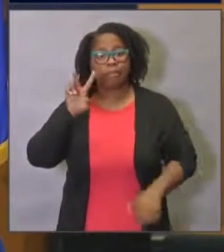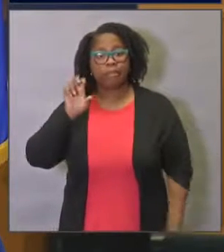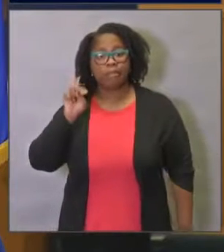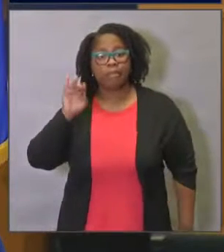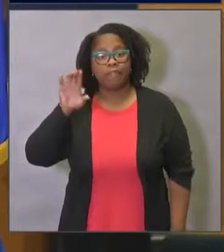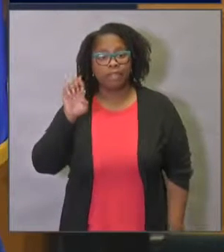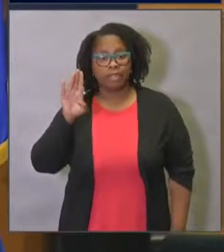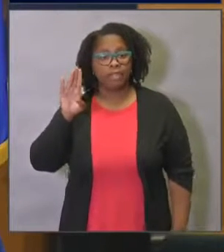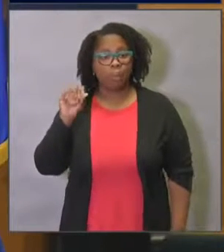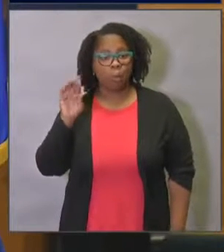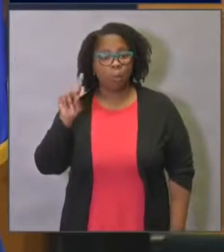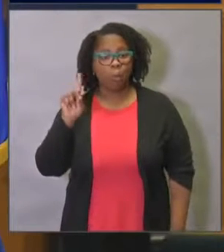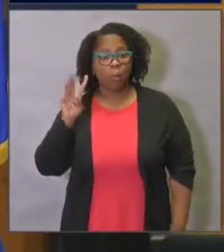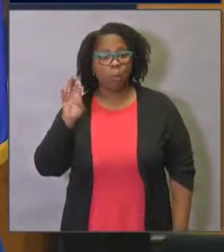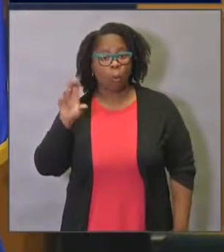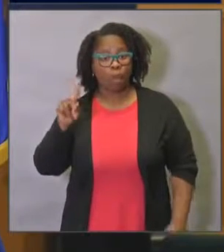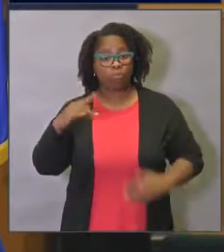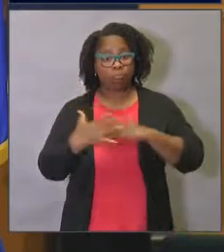Boardwalk.